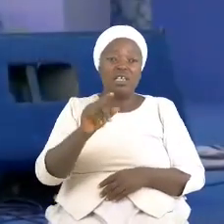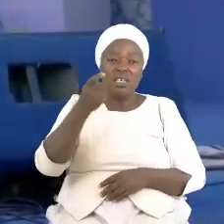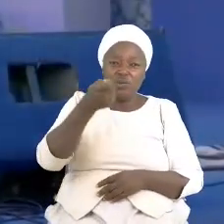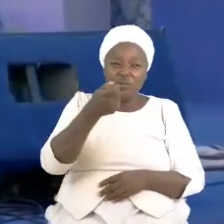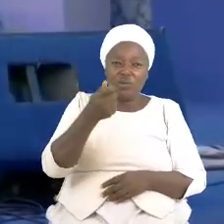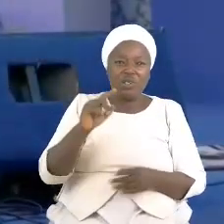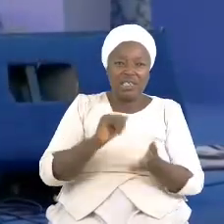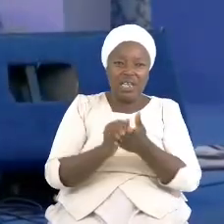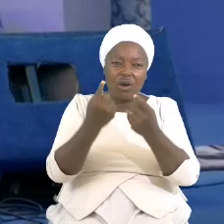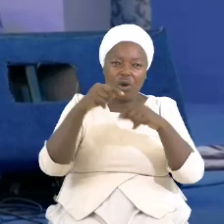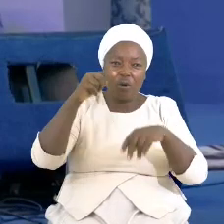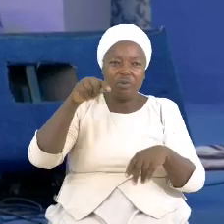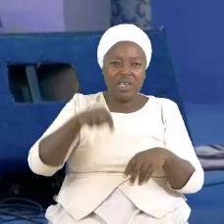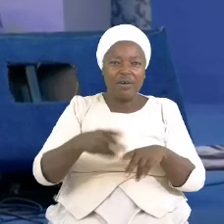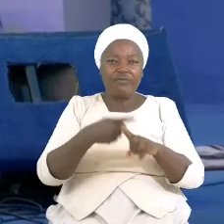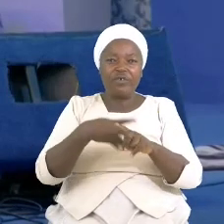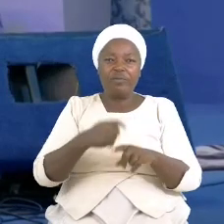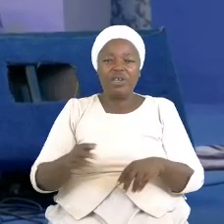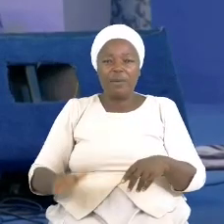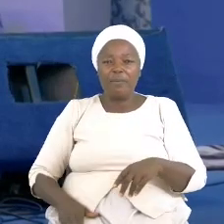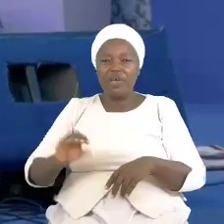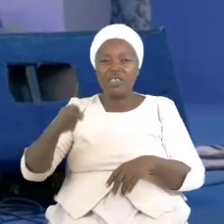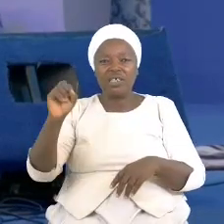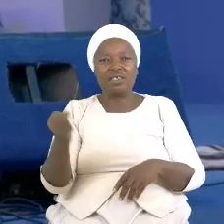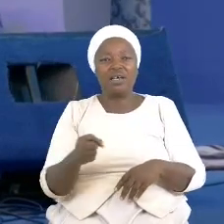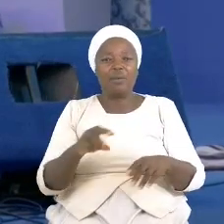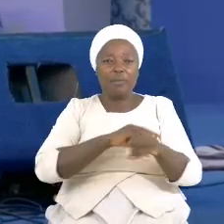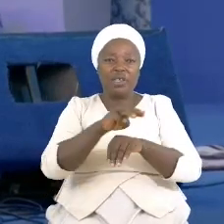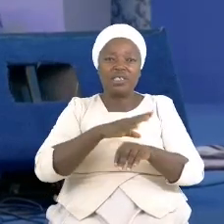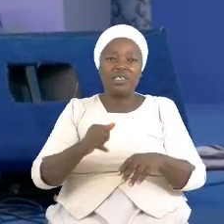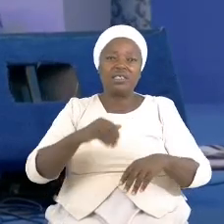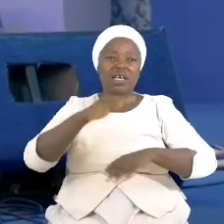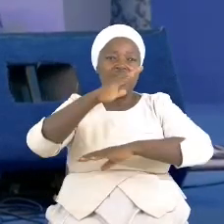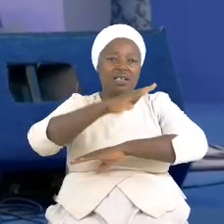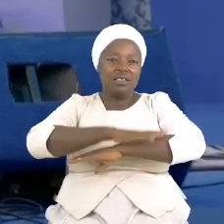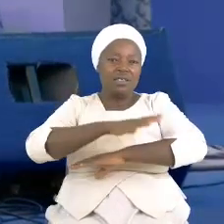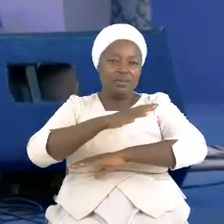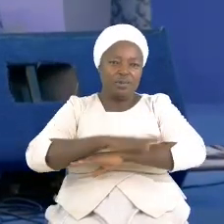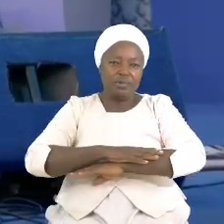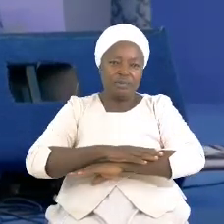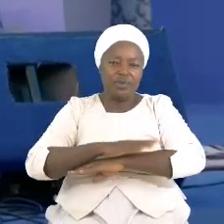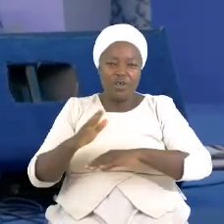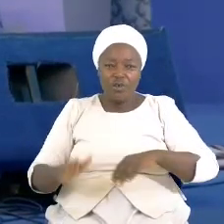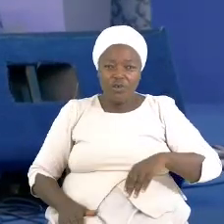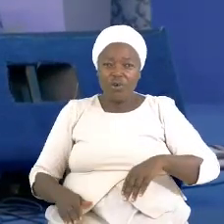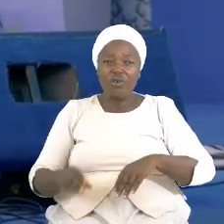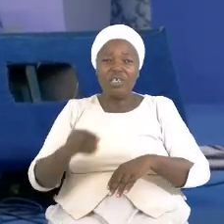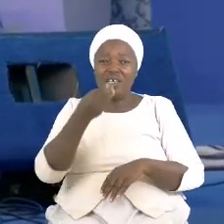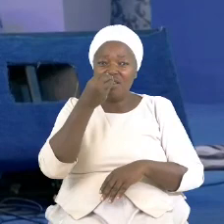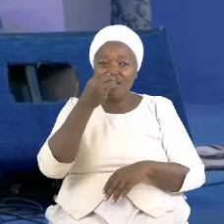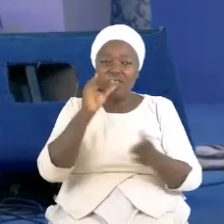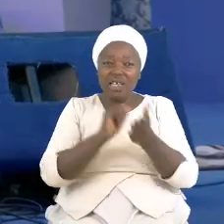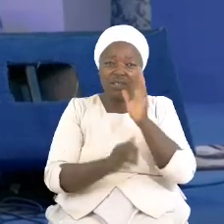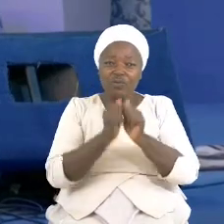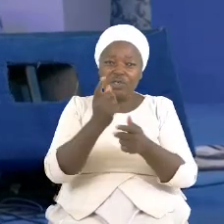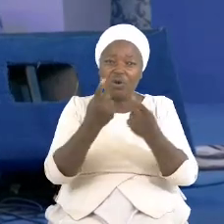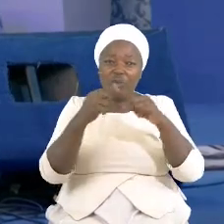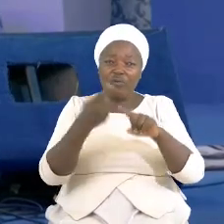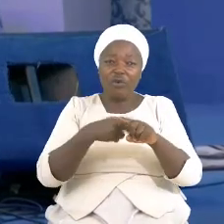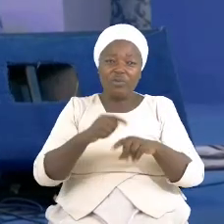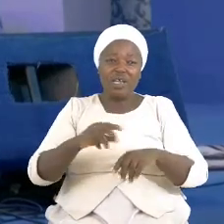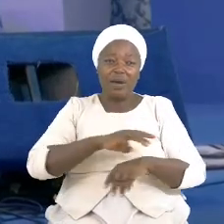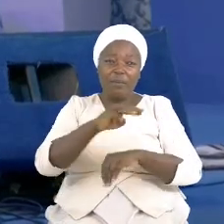their master's table. Their master's table. The master of the dogs. She